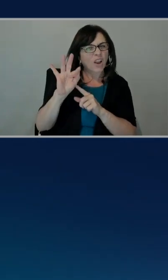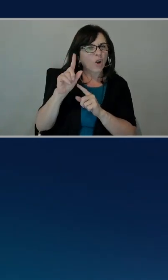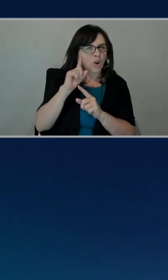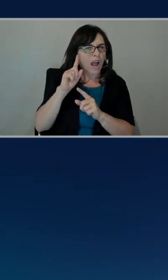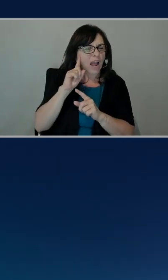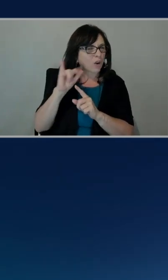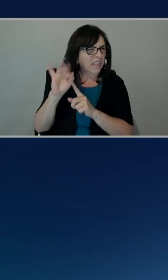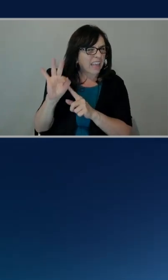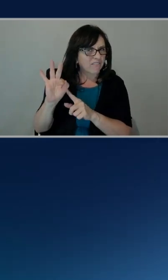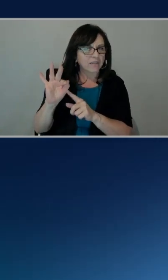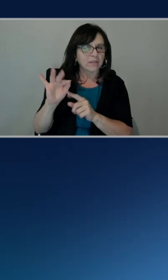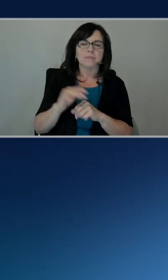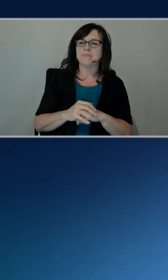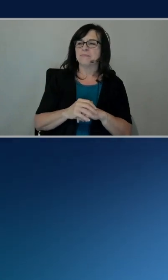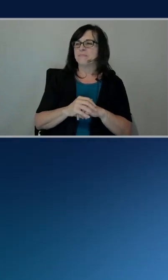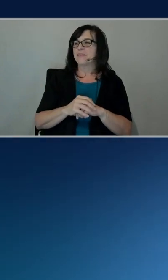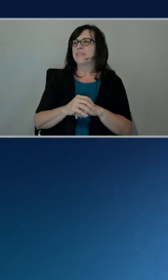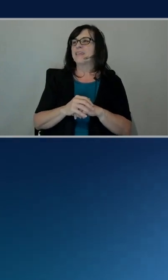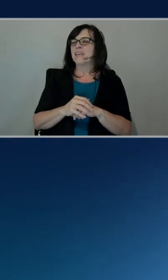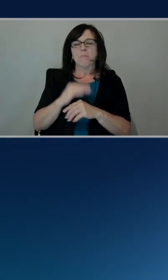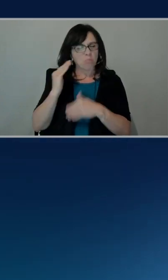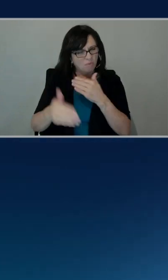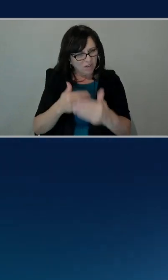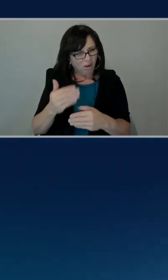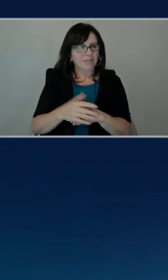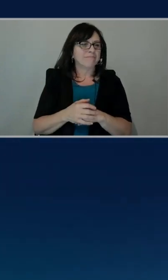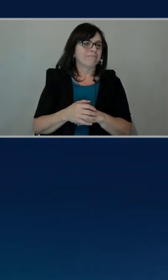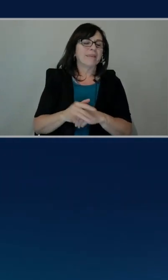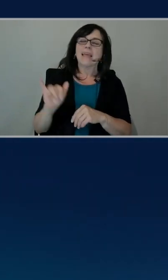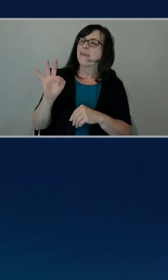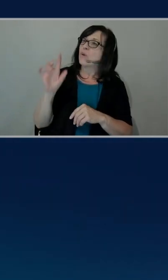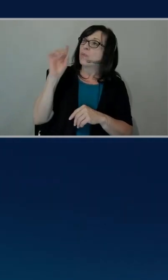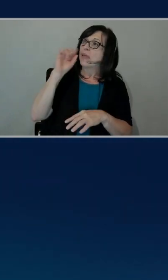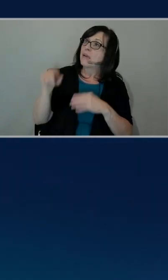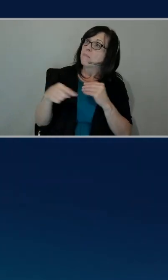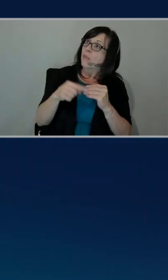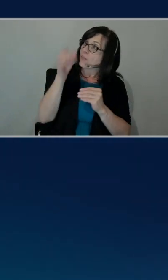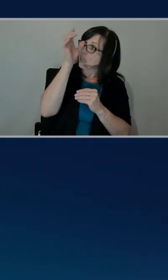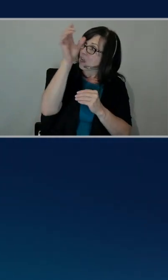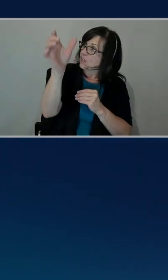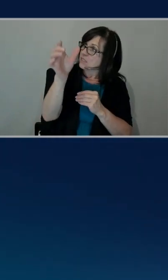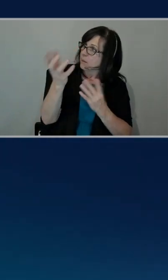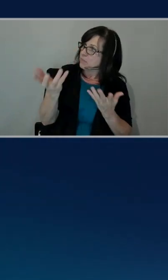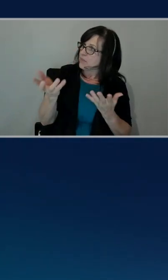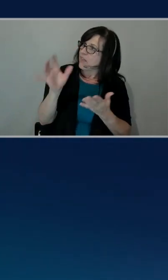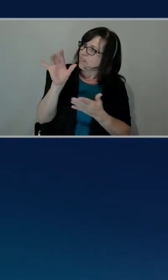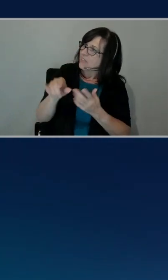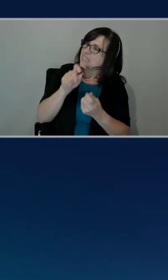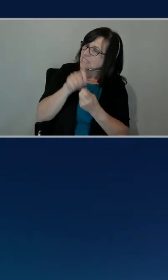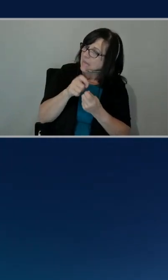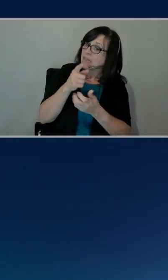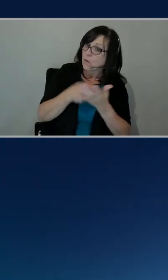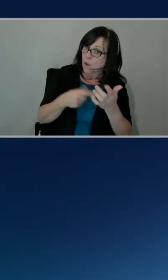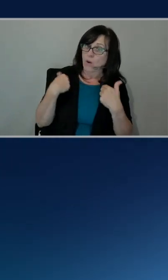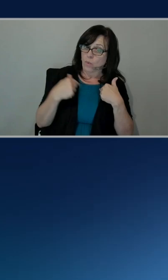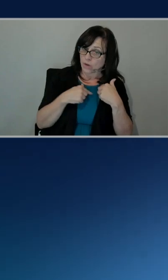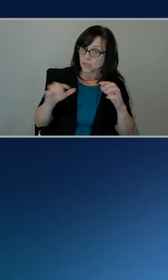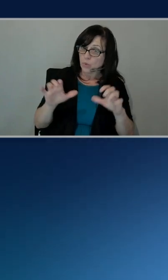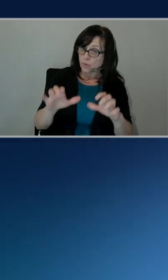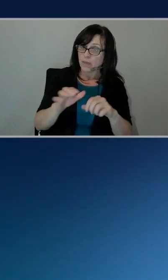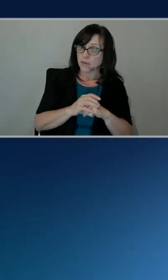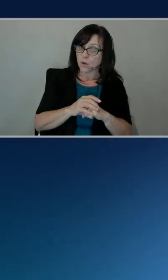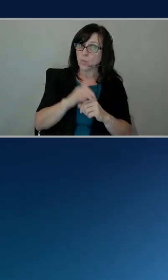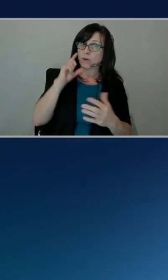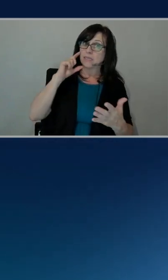right. Anyway, sorry. Moving on. So if you think about the concept, the engineering, that's exactly what we are doing, right? We are basically detecting